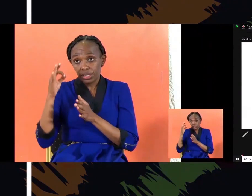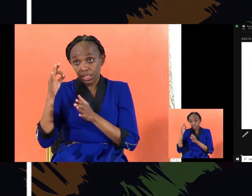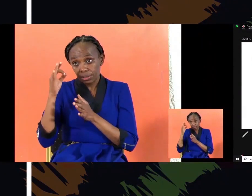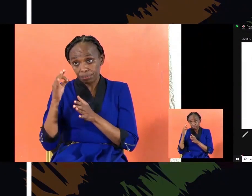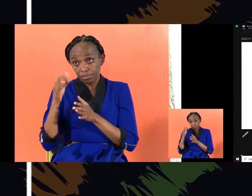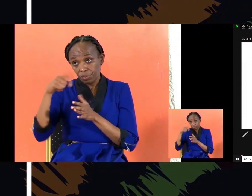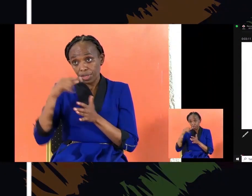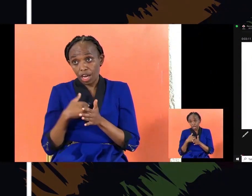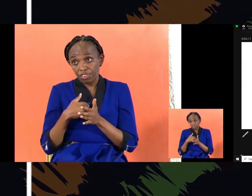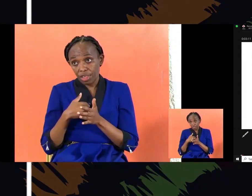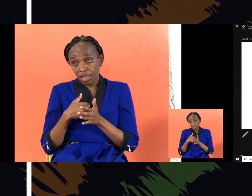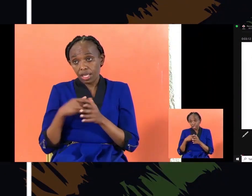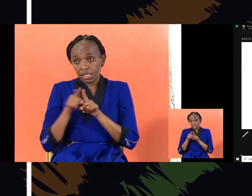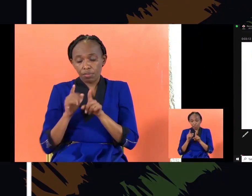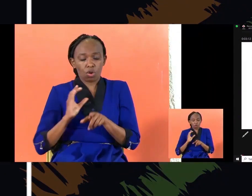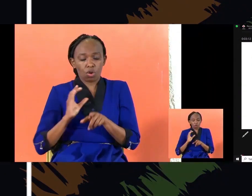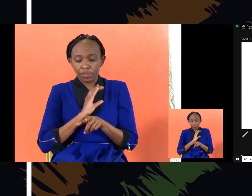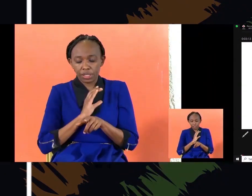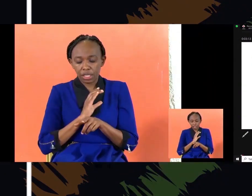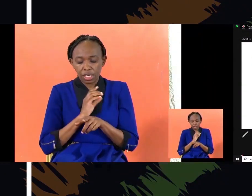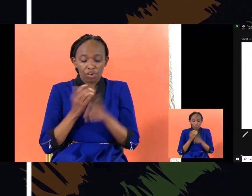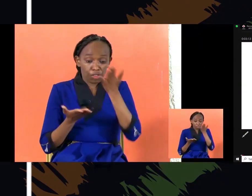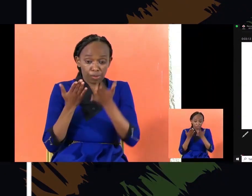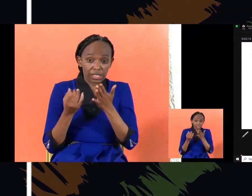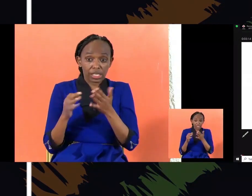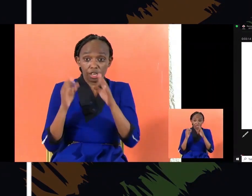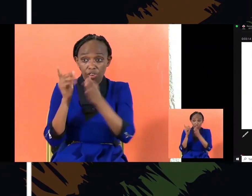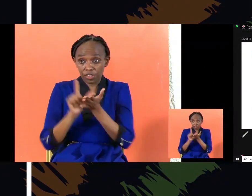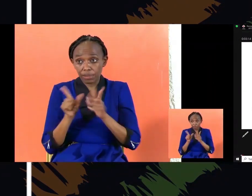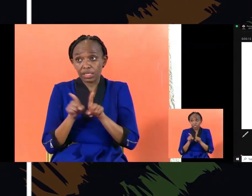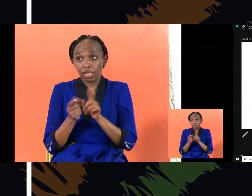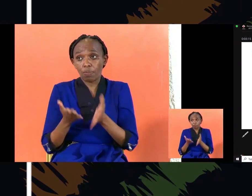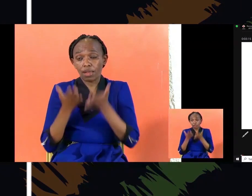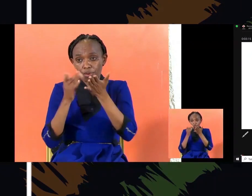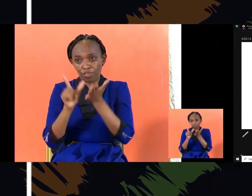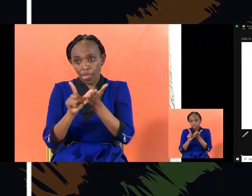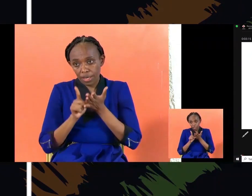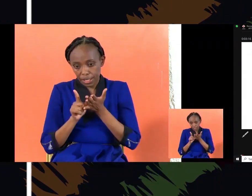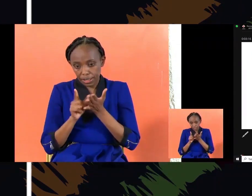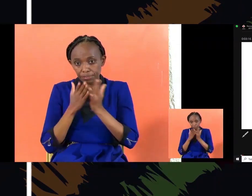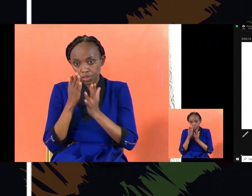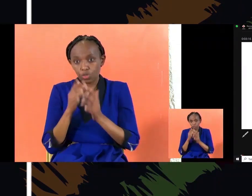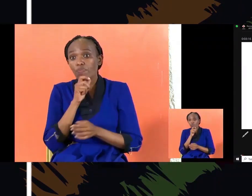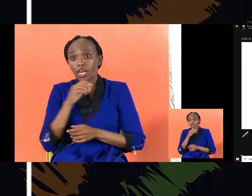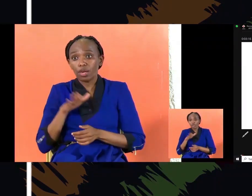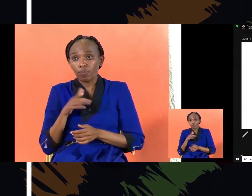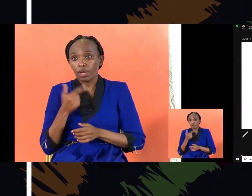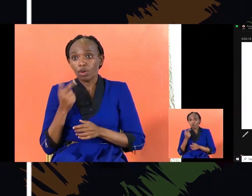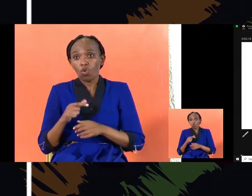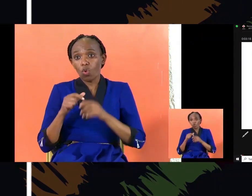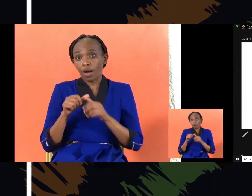We shall put in place a committee for the monitoring of debt. We shall improve debt through men and women who are